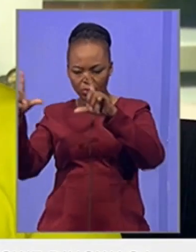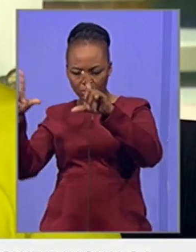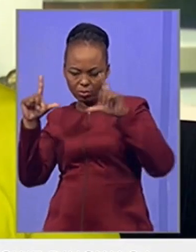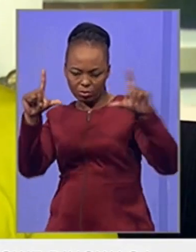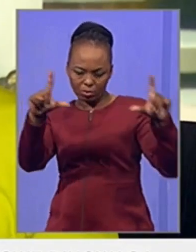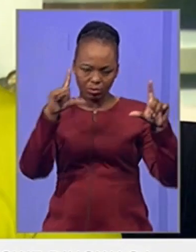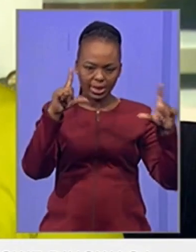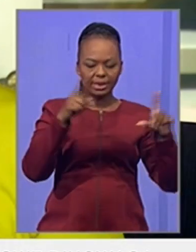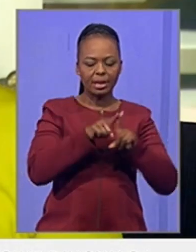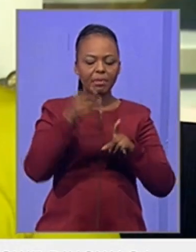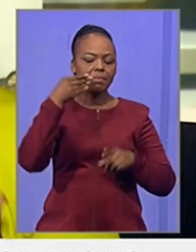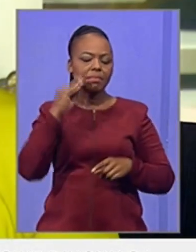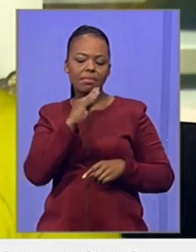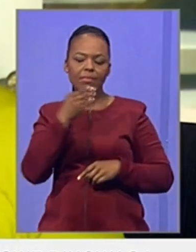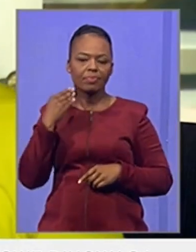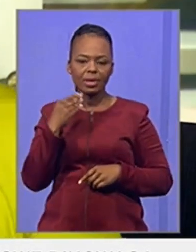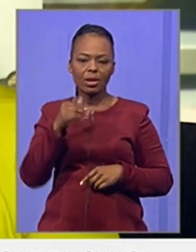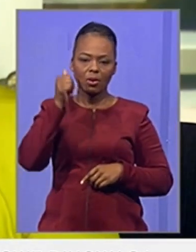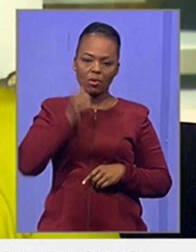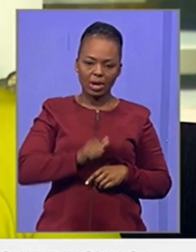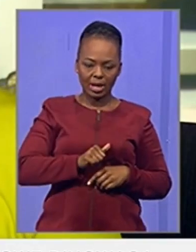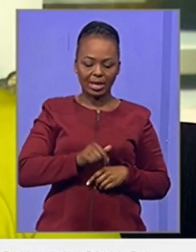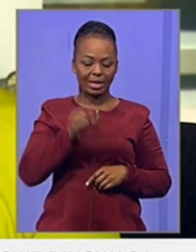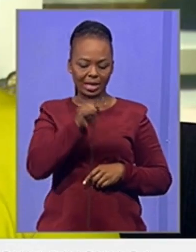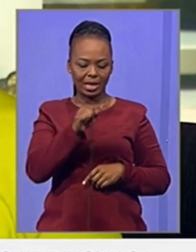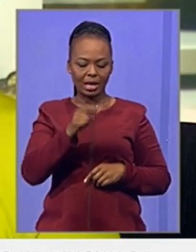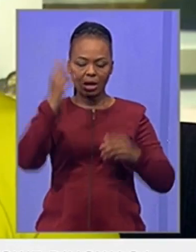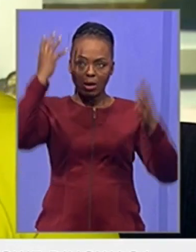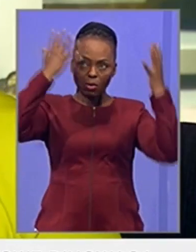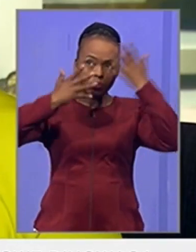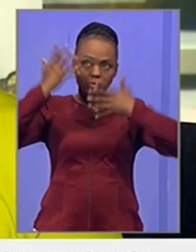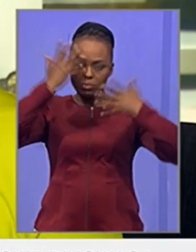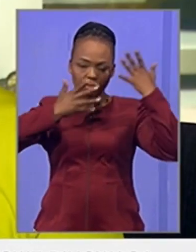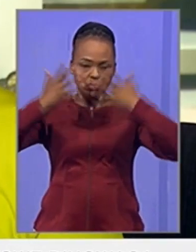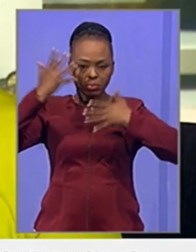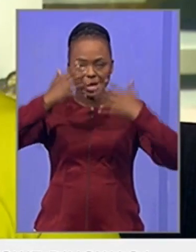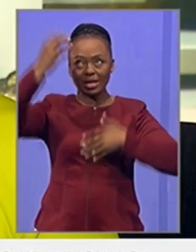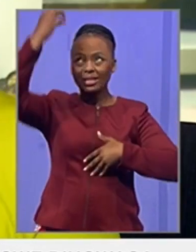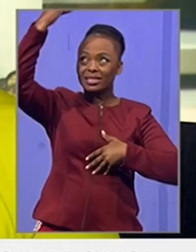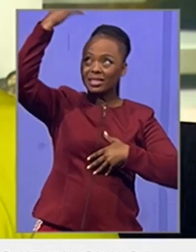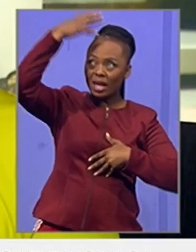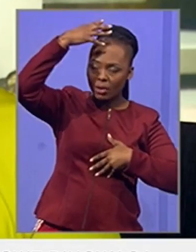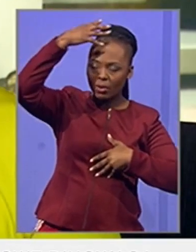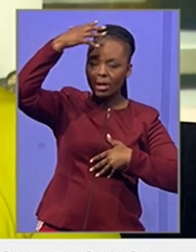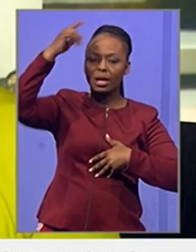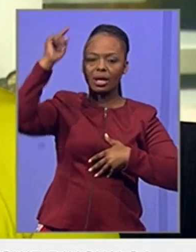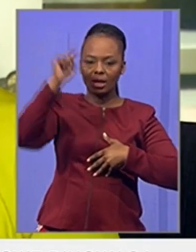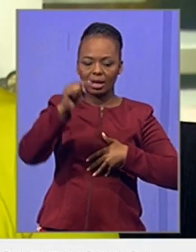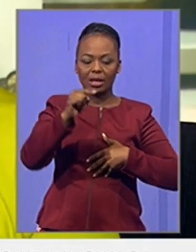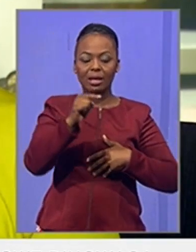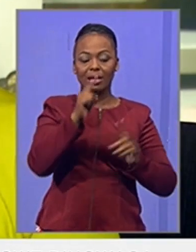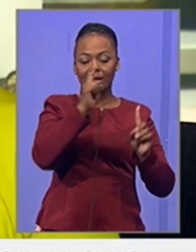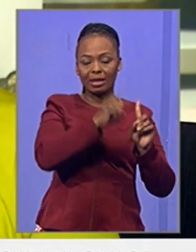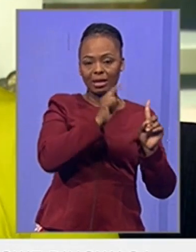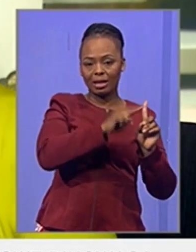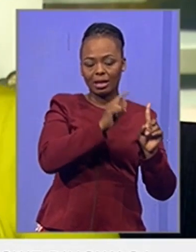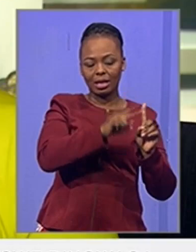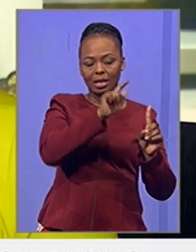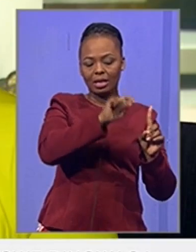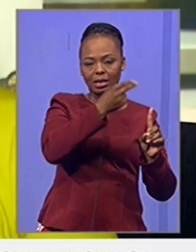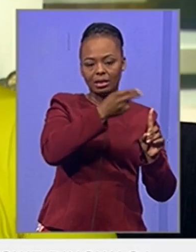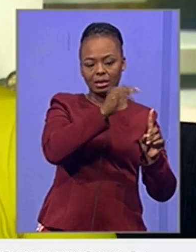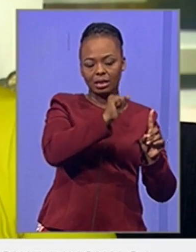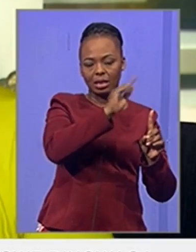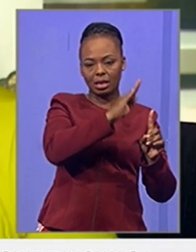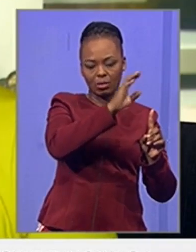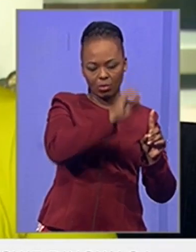artists. And while she was apparently in the shower taking that bath, that's when apparently he says